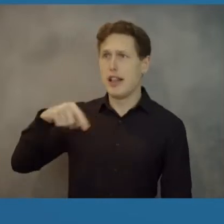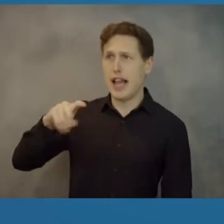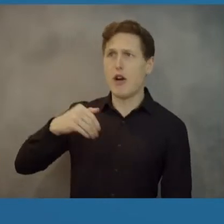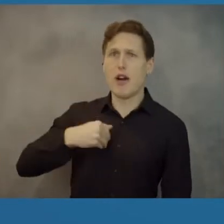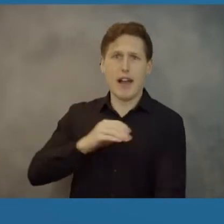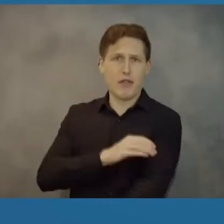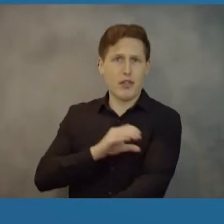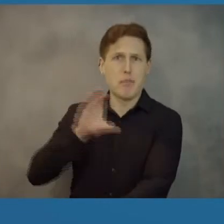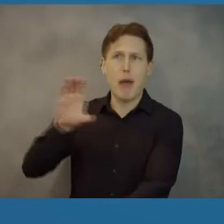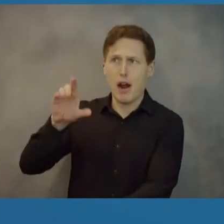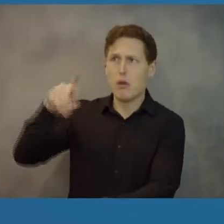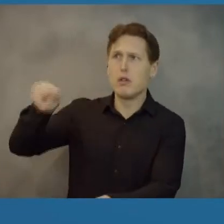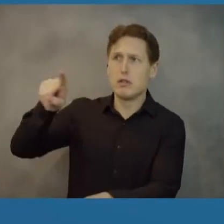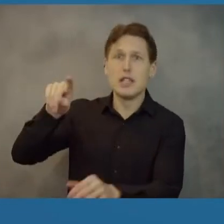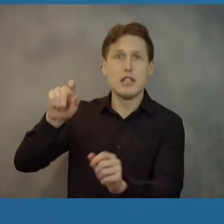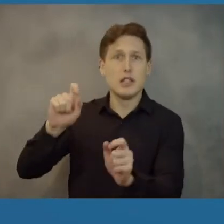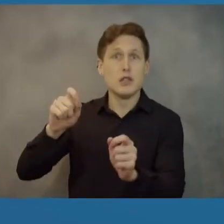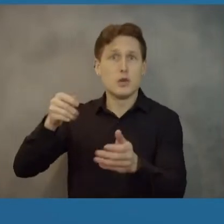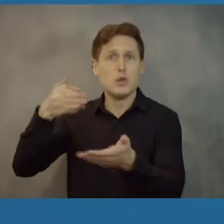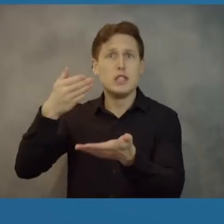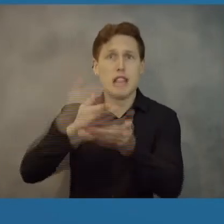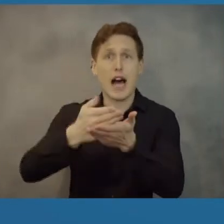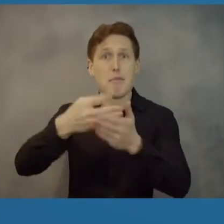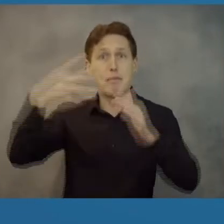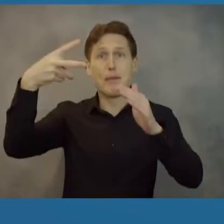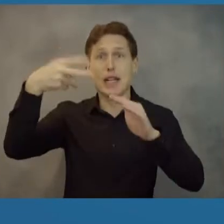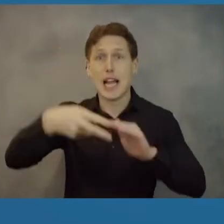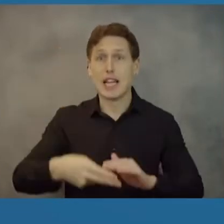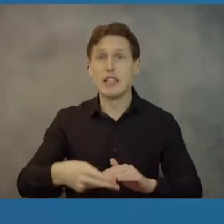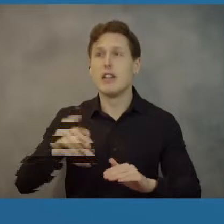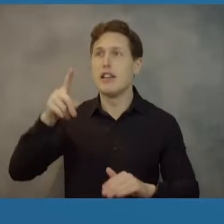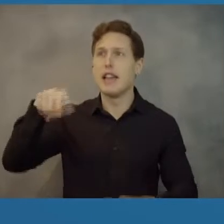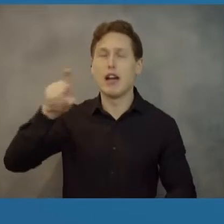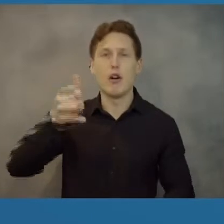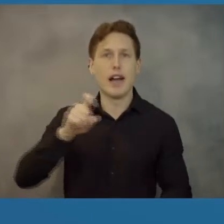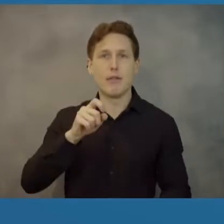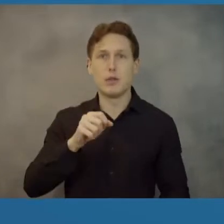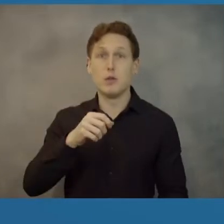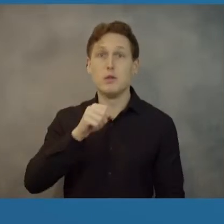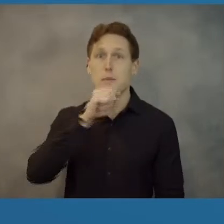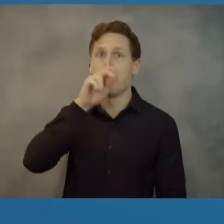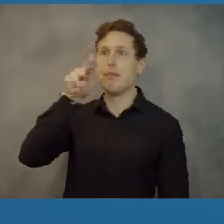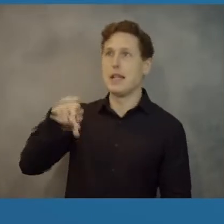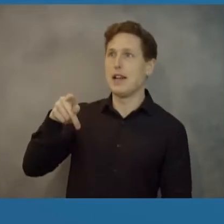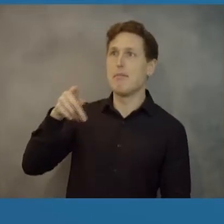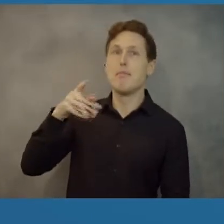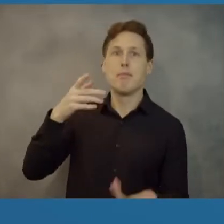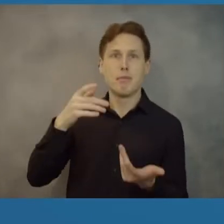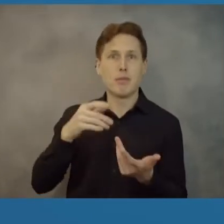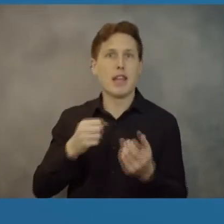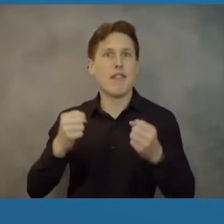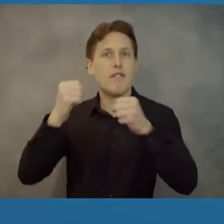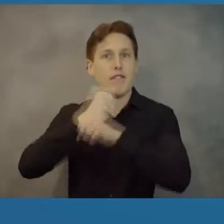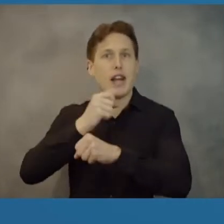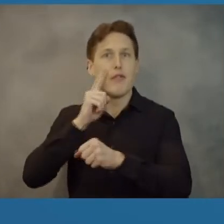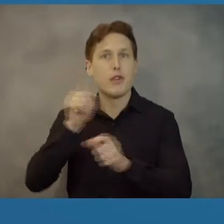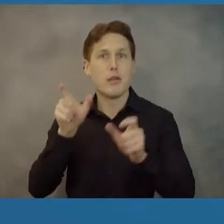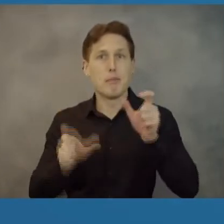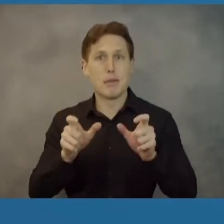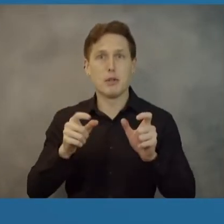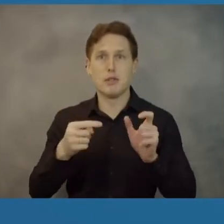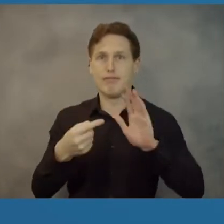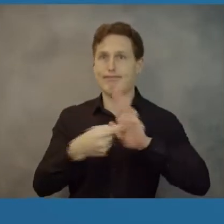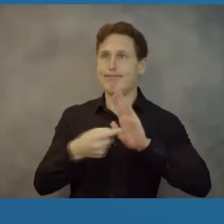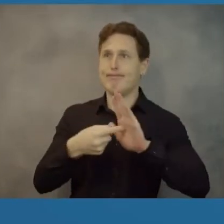find the political will to stand up to this administration and fight for the people they represent. You know, in my